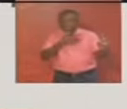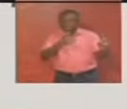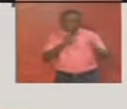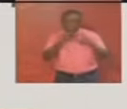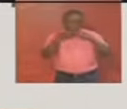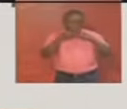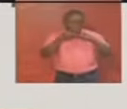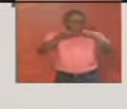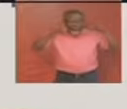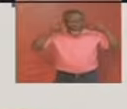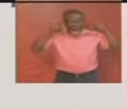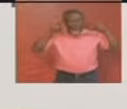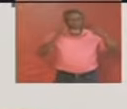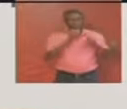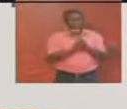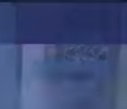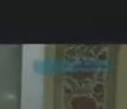mask.